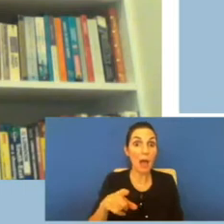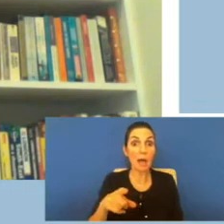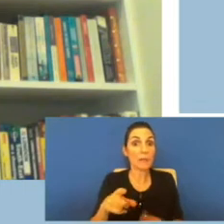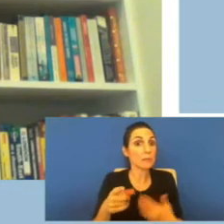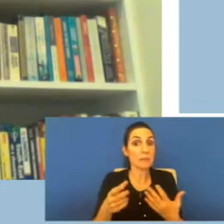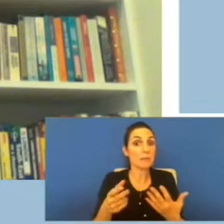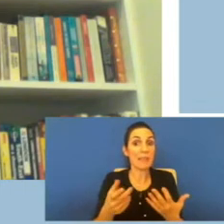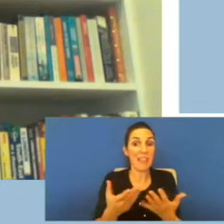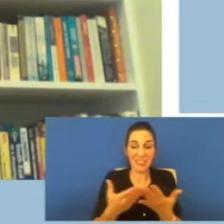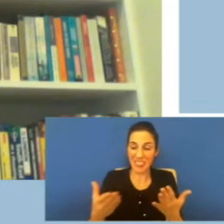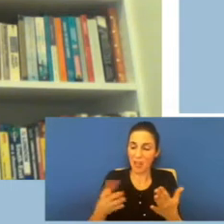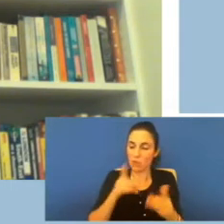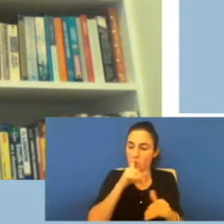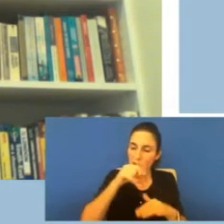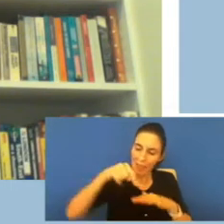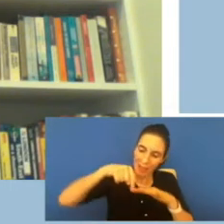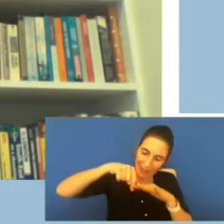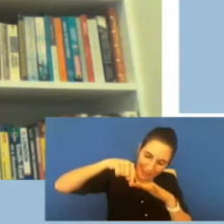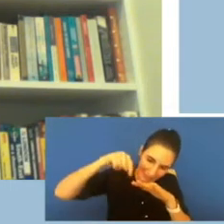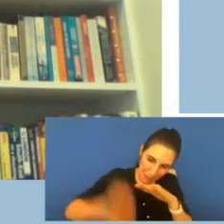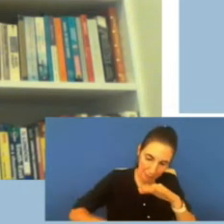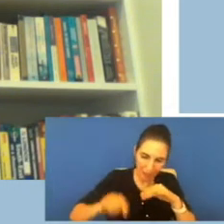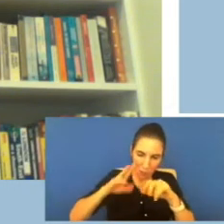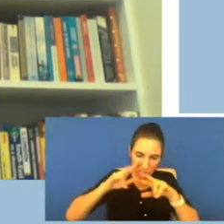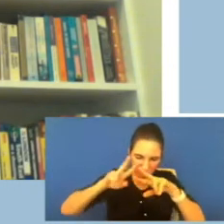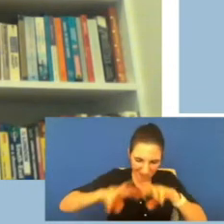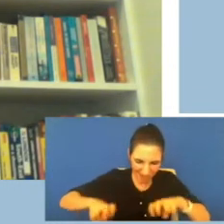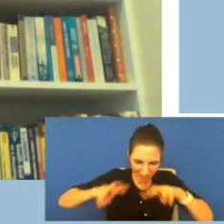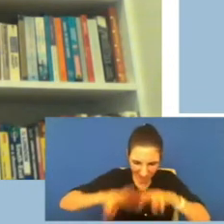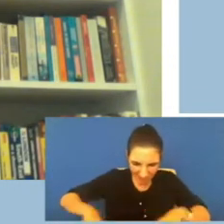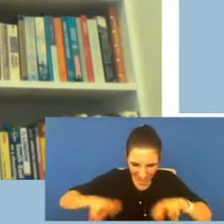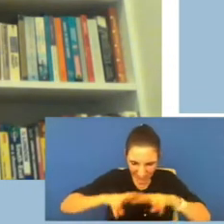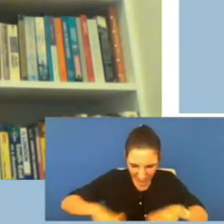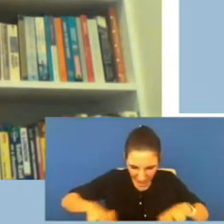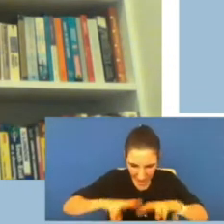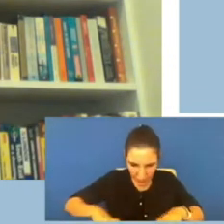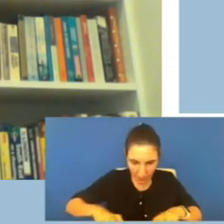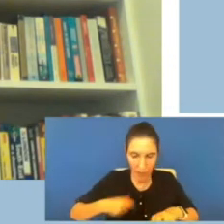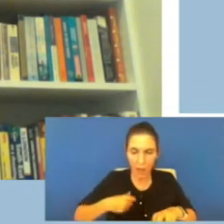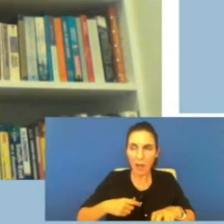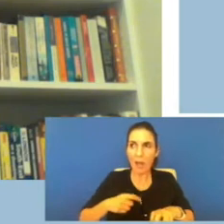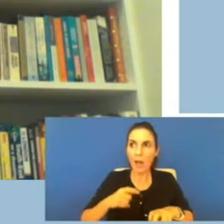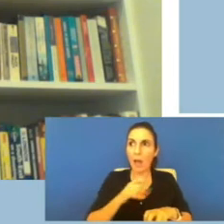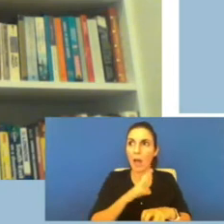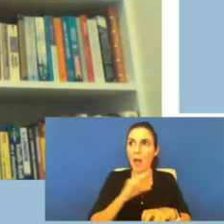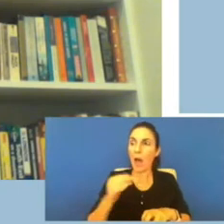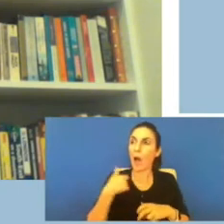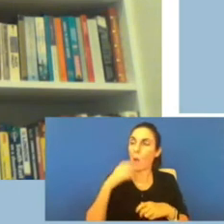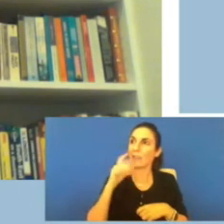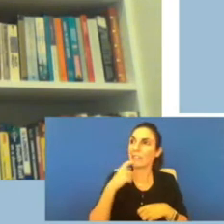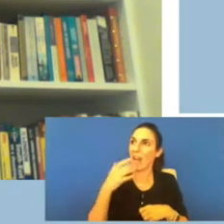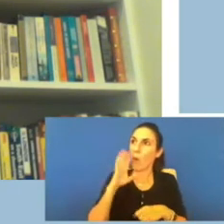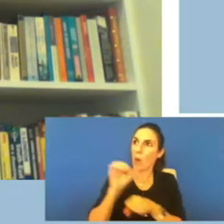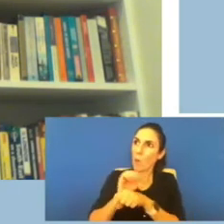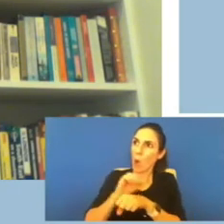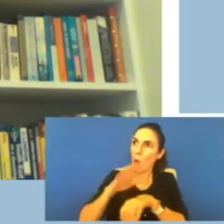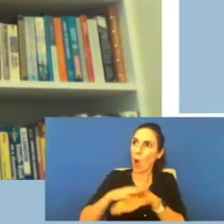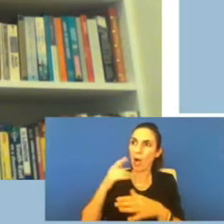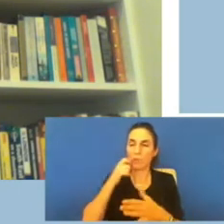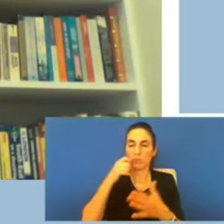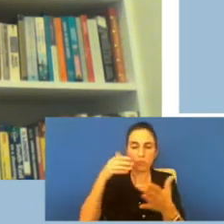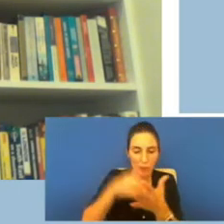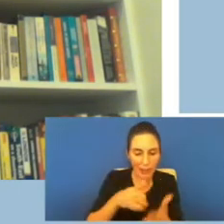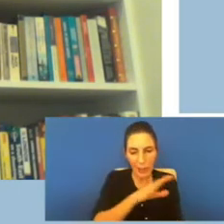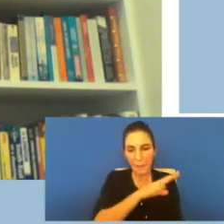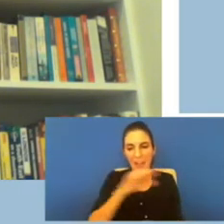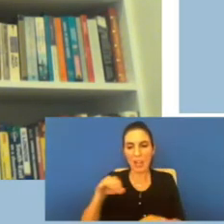deep. And if we externalize and kind of say, like, I'm going to go work on racism and colonialism with the very best of